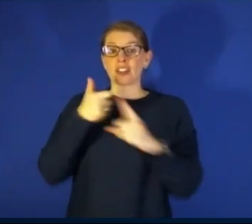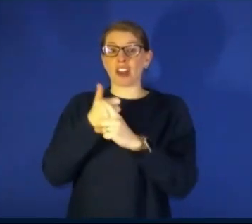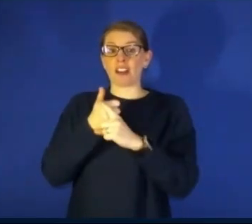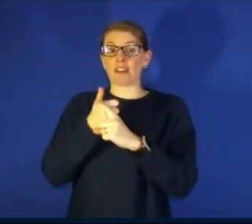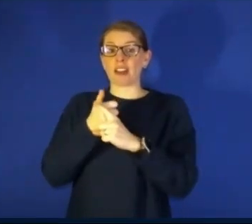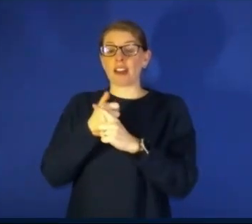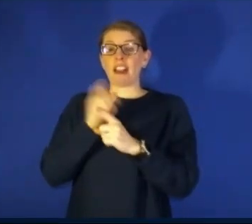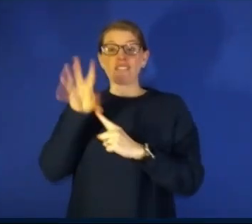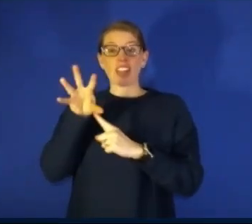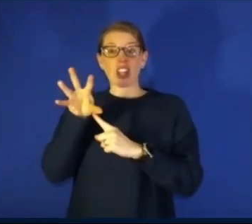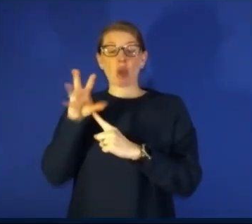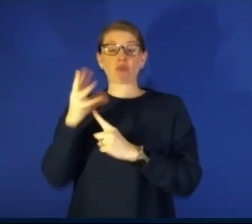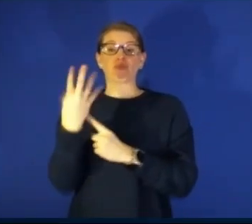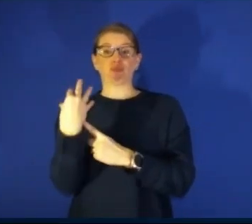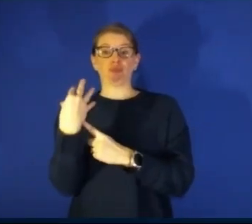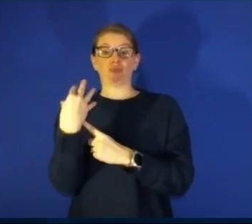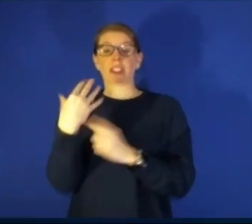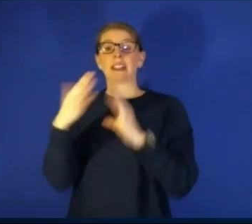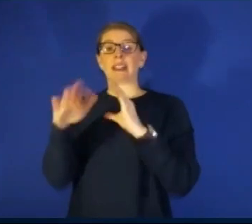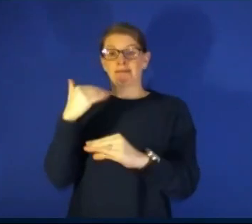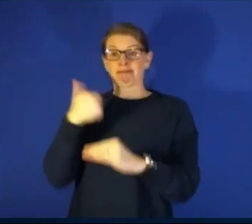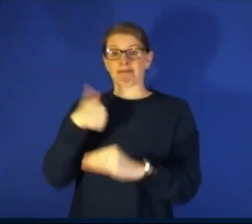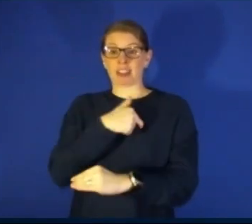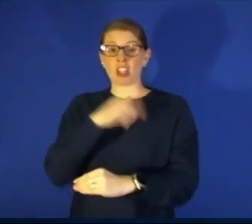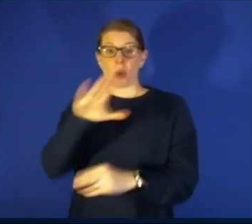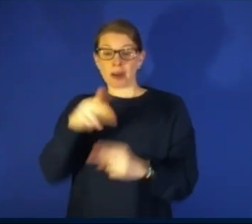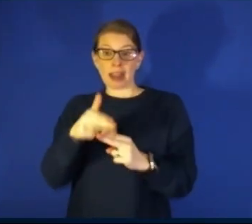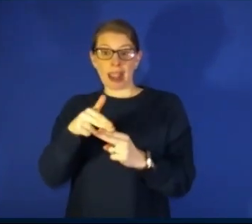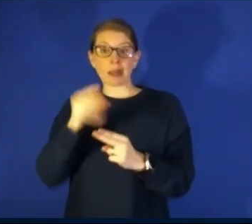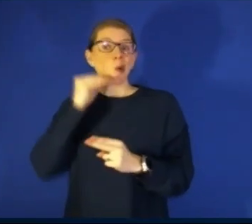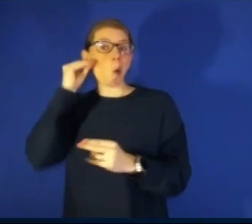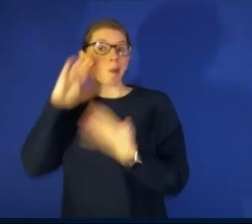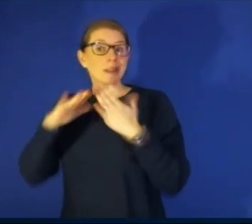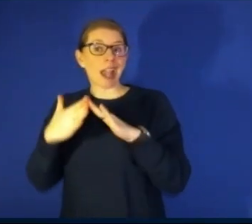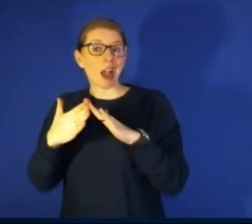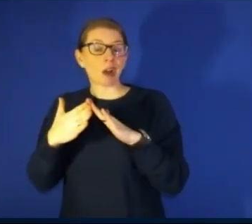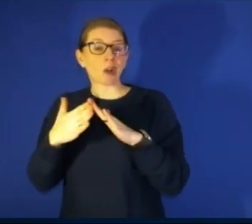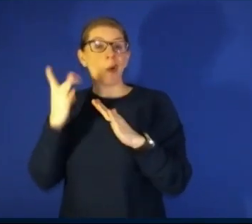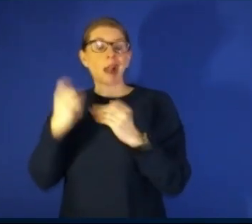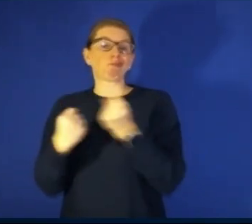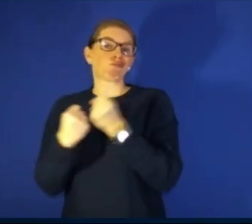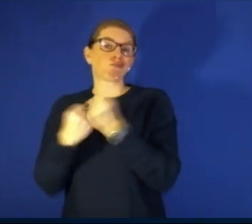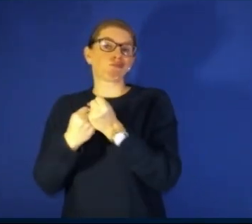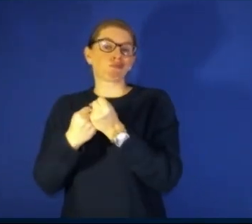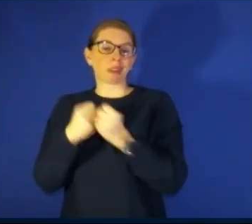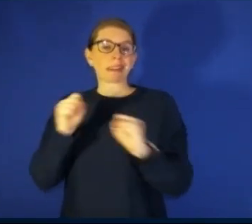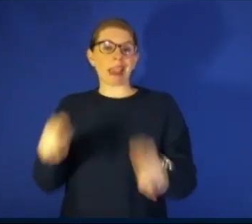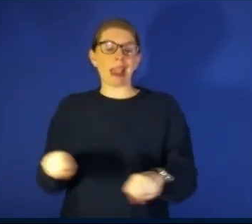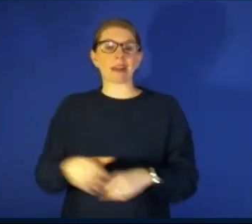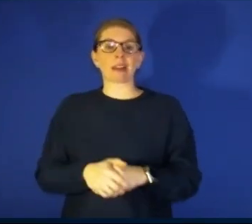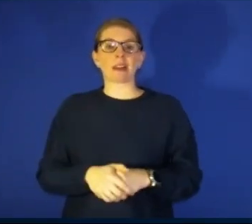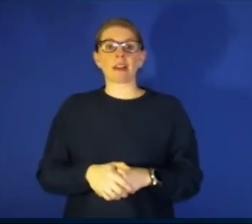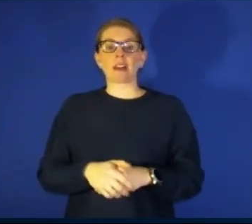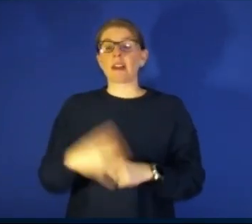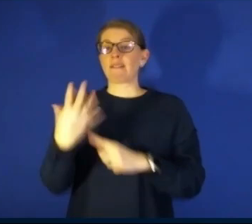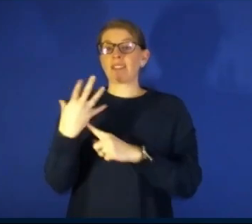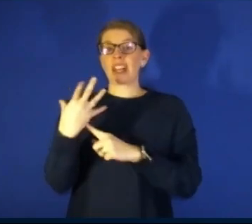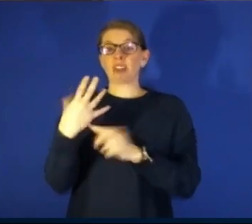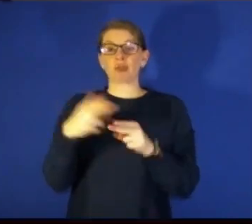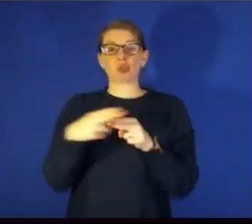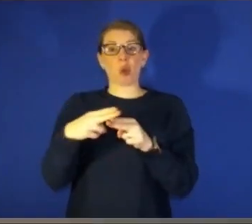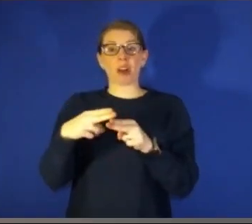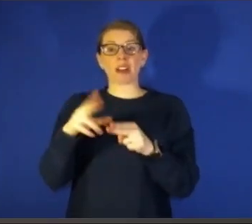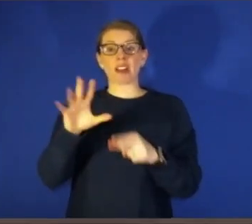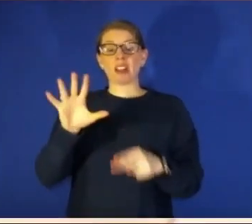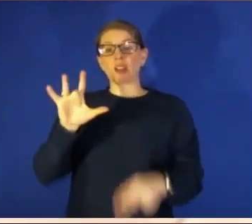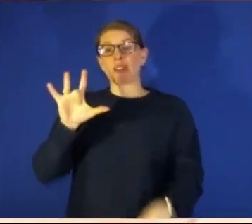to us. So we ask you to put in your name and hometown so that we can give a little shout out to you. Just note that the videos cannot be any longer than 25 megabytes,